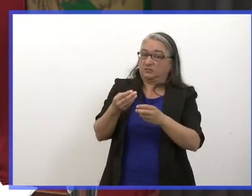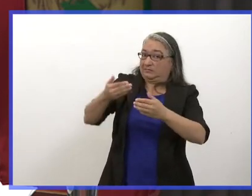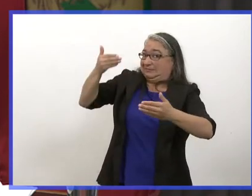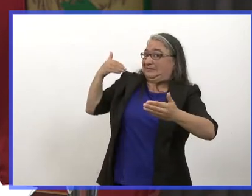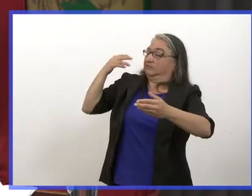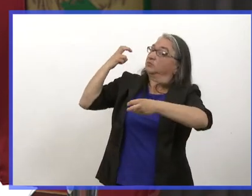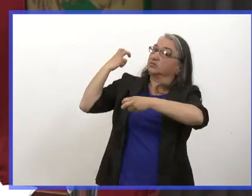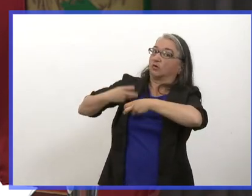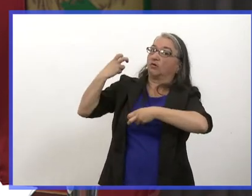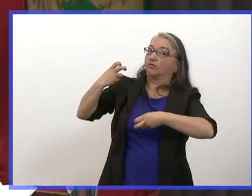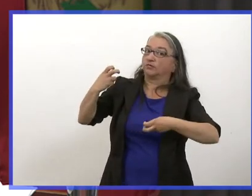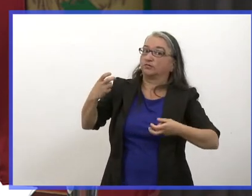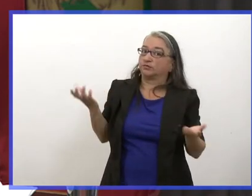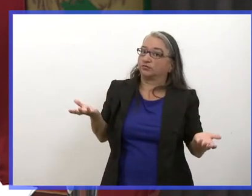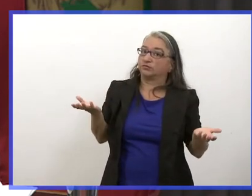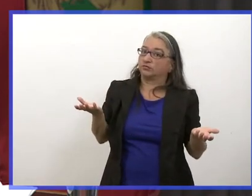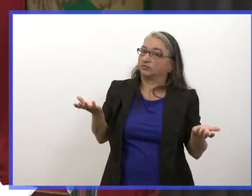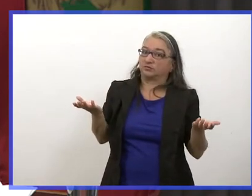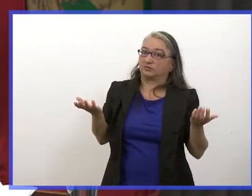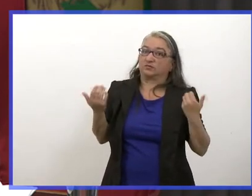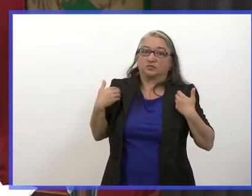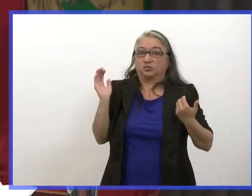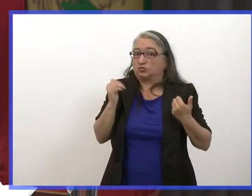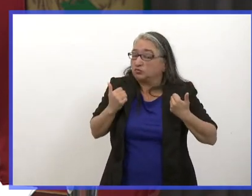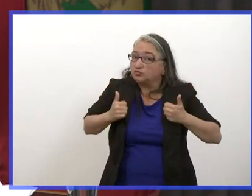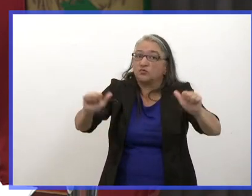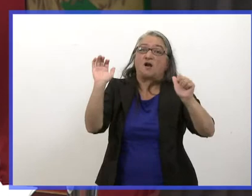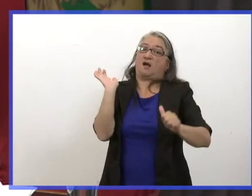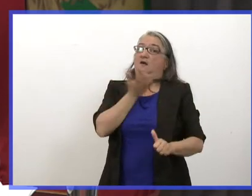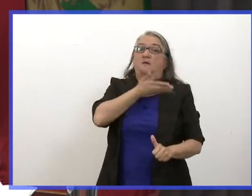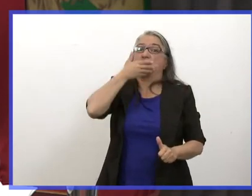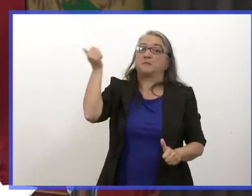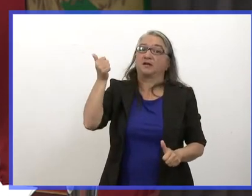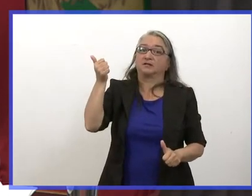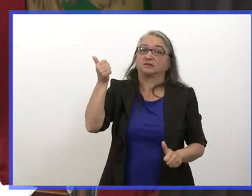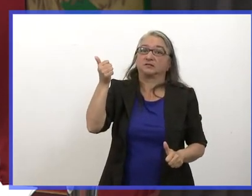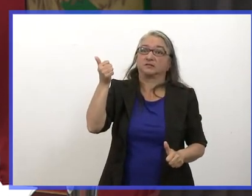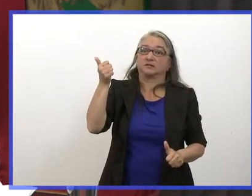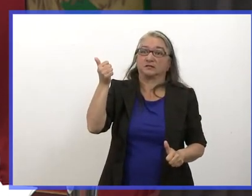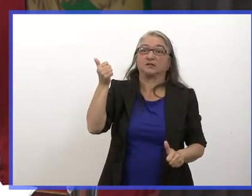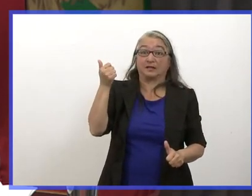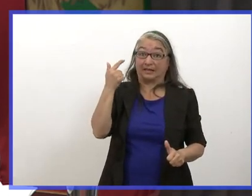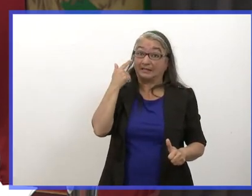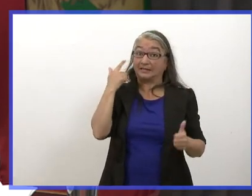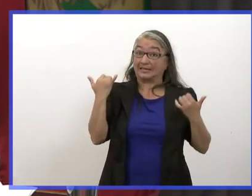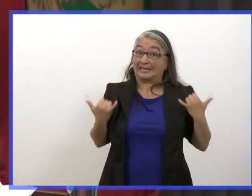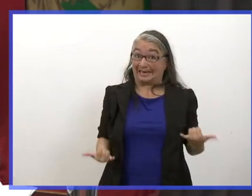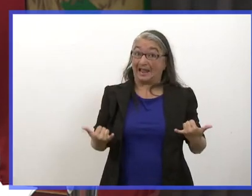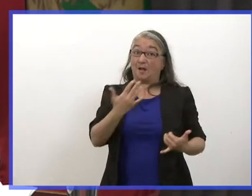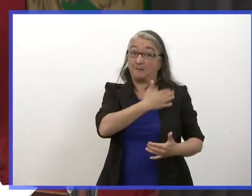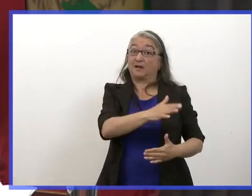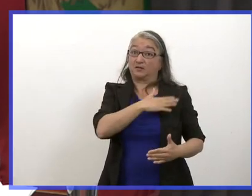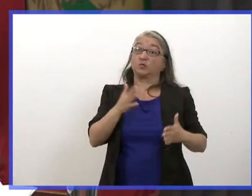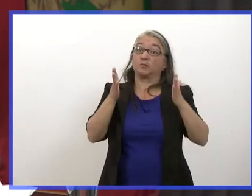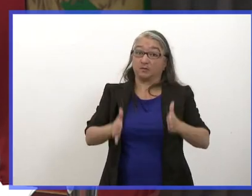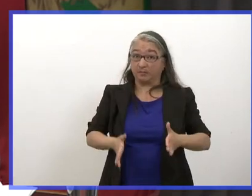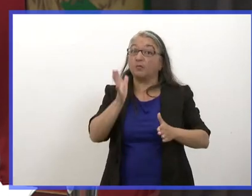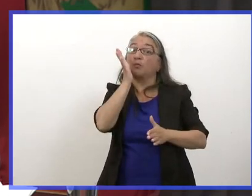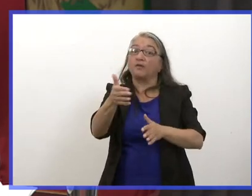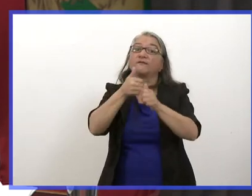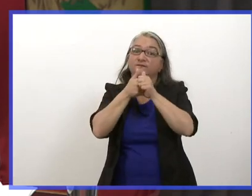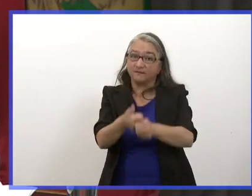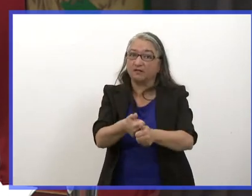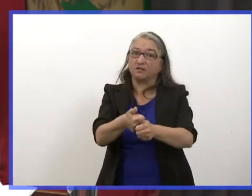facts we have. And I think that Manitobans will abide by these health rules if they wish to see us get out of this